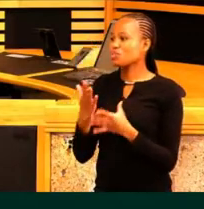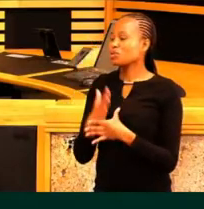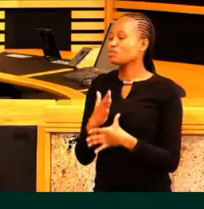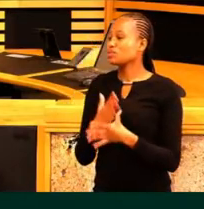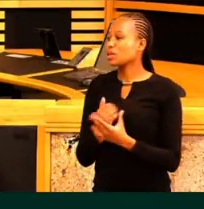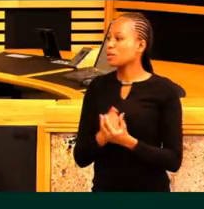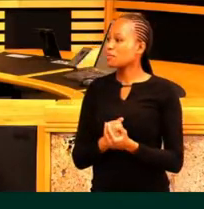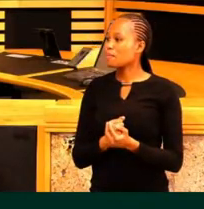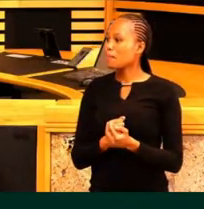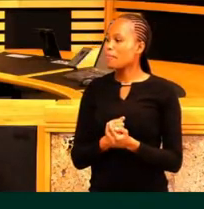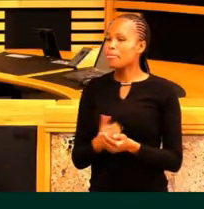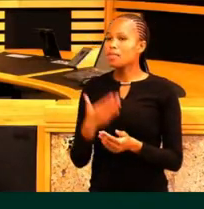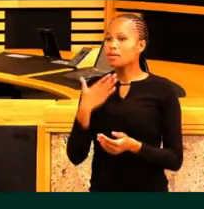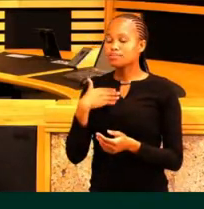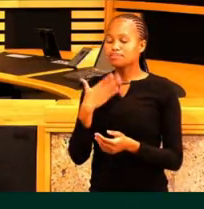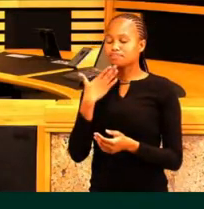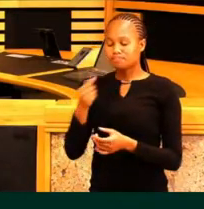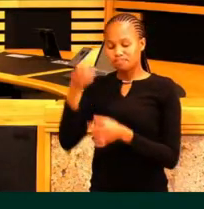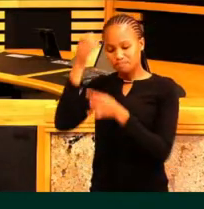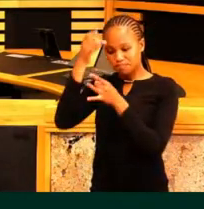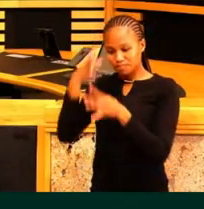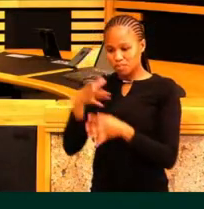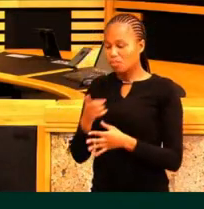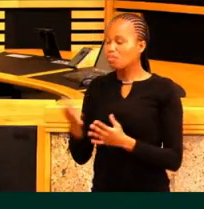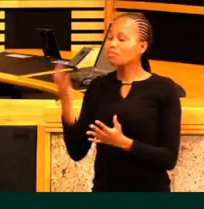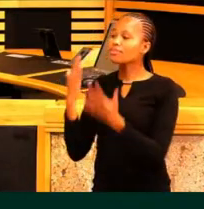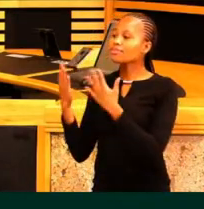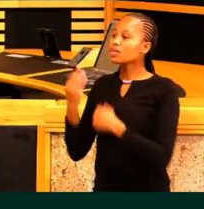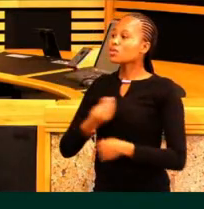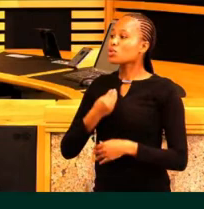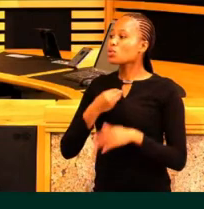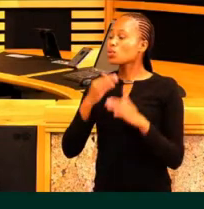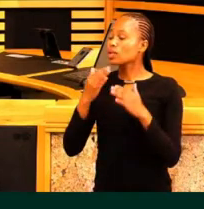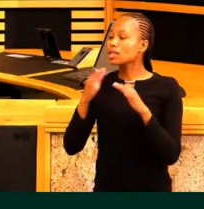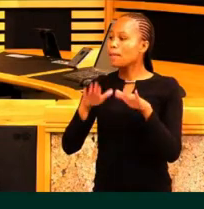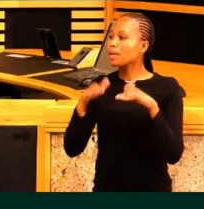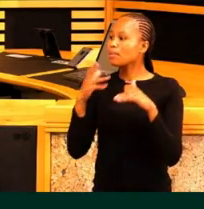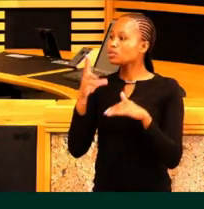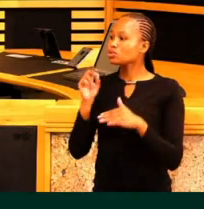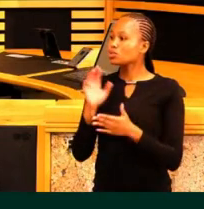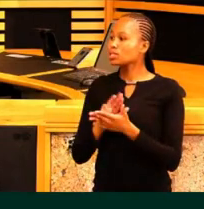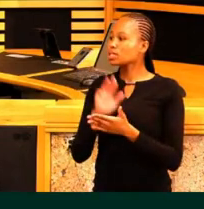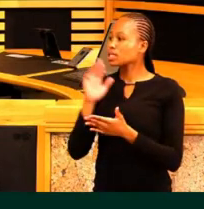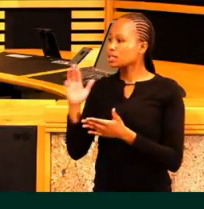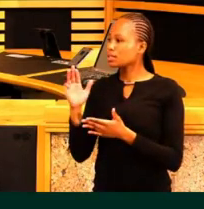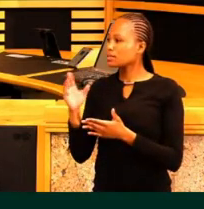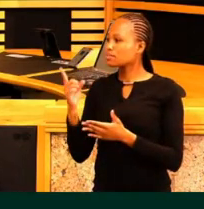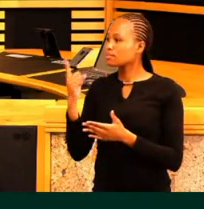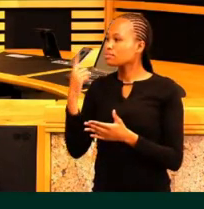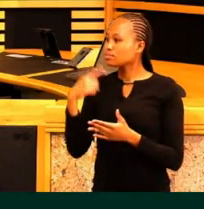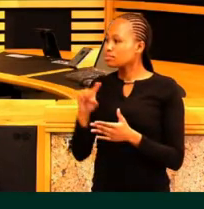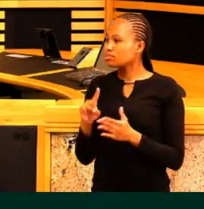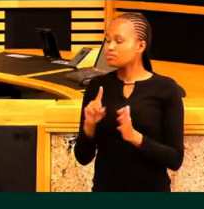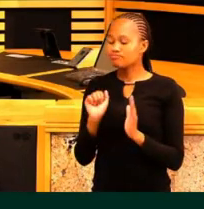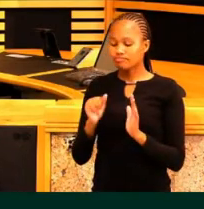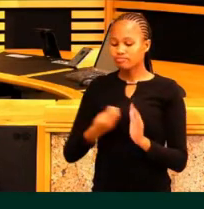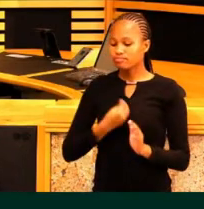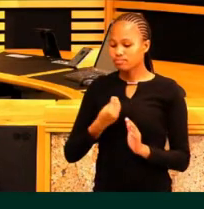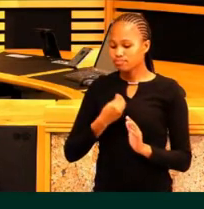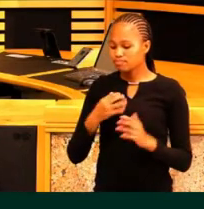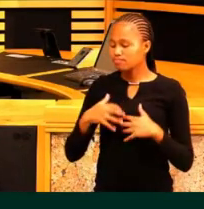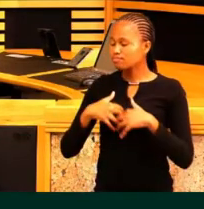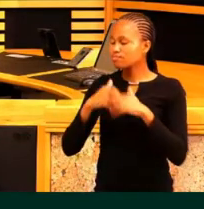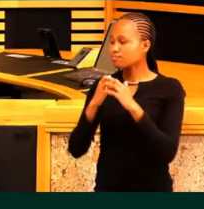we are pleased to announce that the resolution passed by the youth parliament in 2019 advocating for the reconfiguration of the youth unit